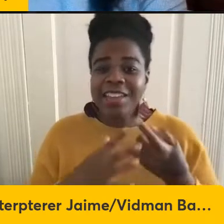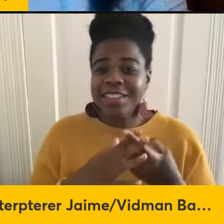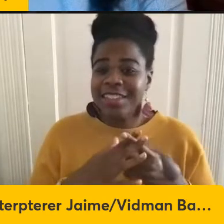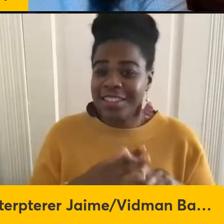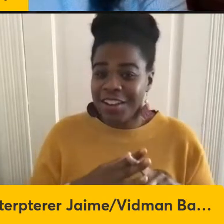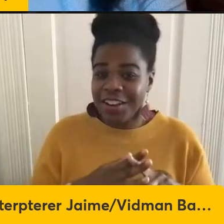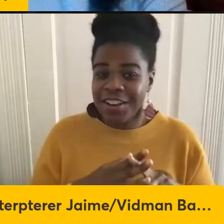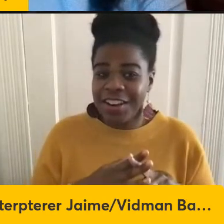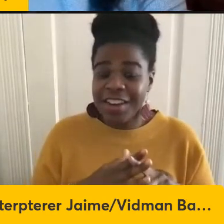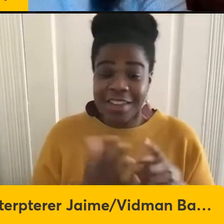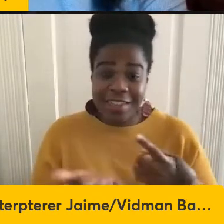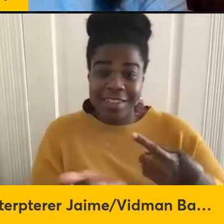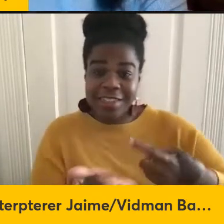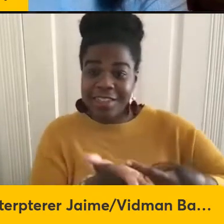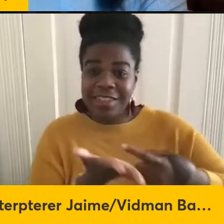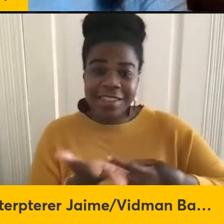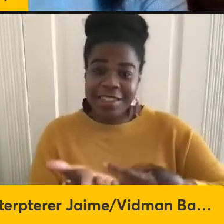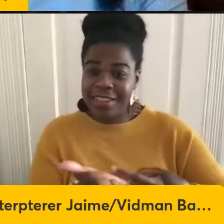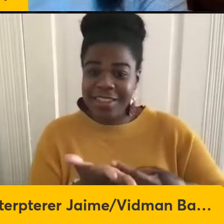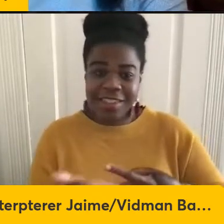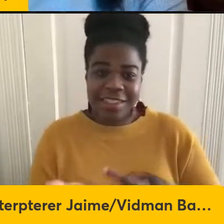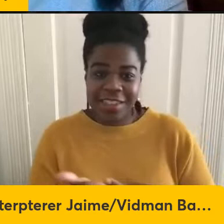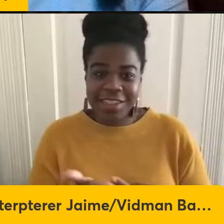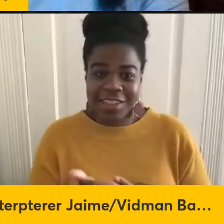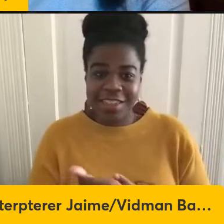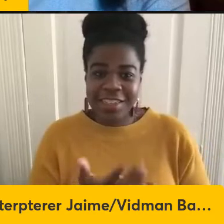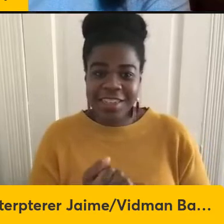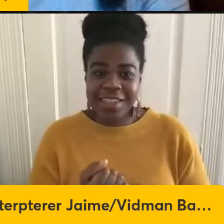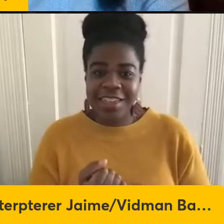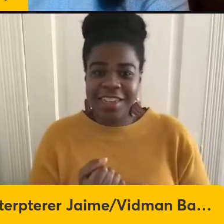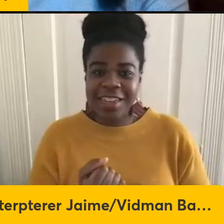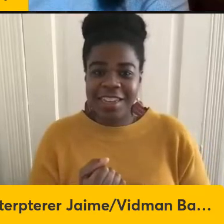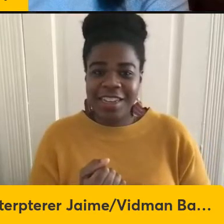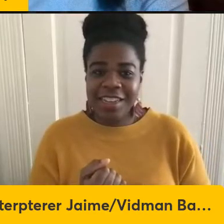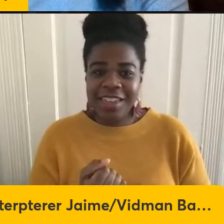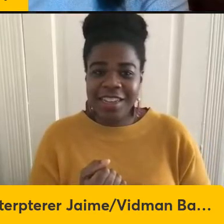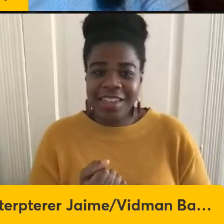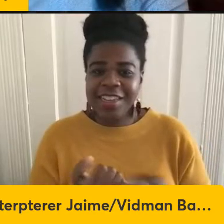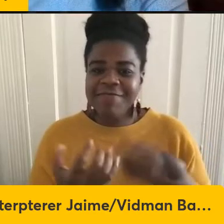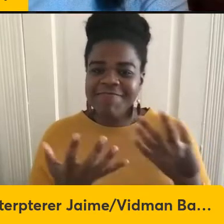this discussion with just